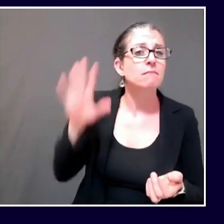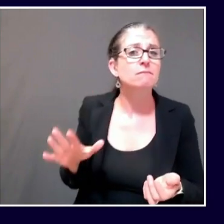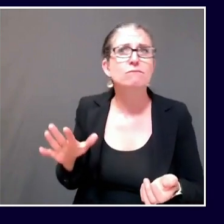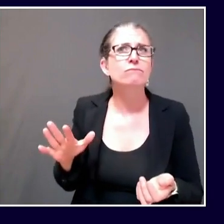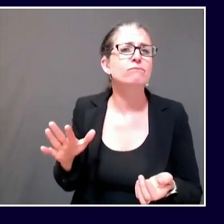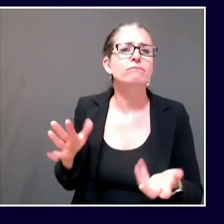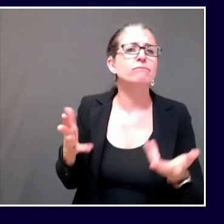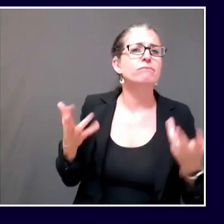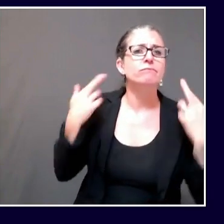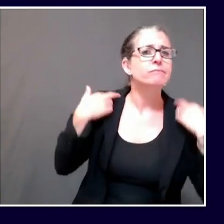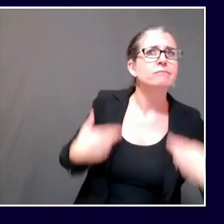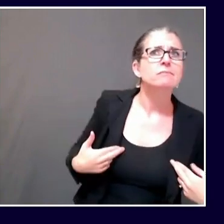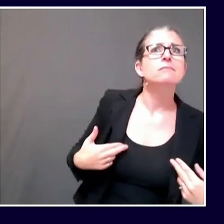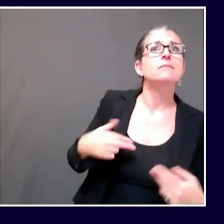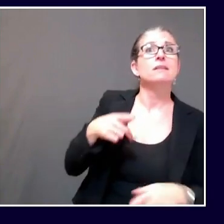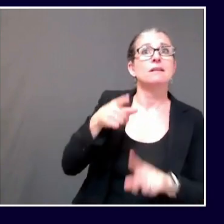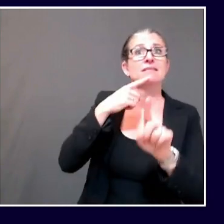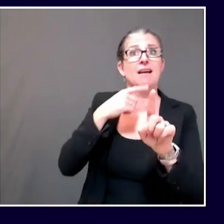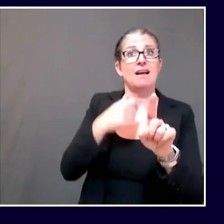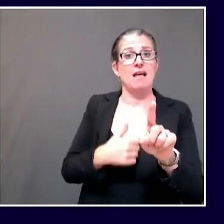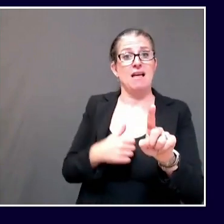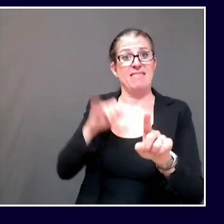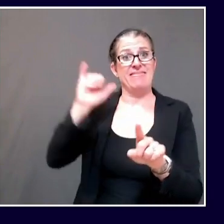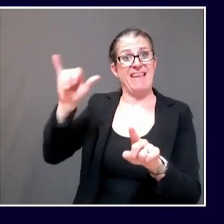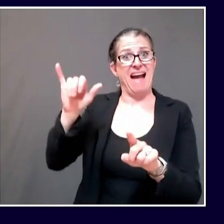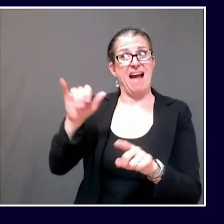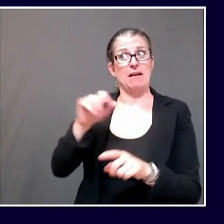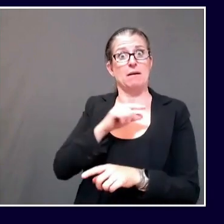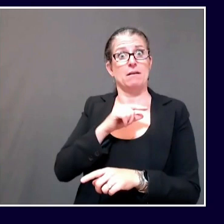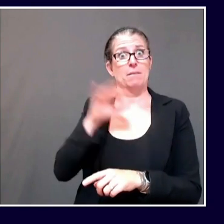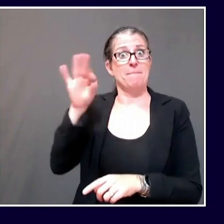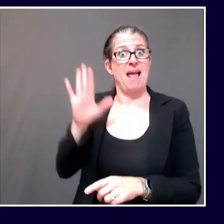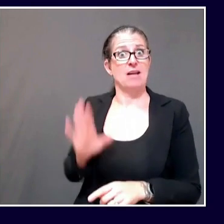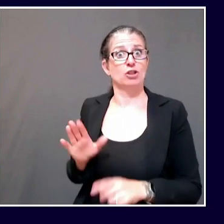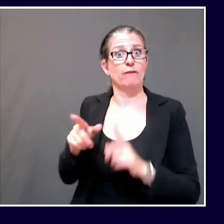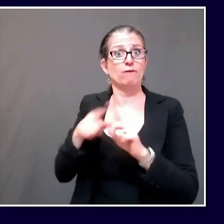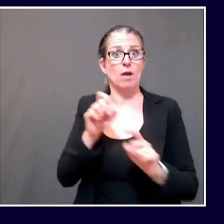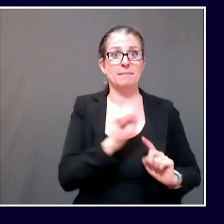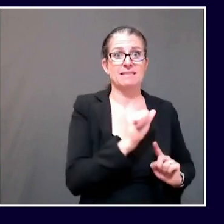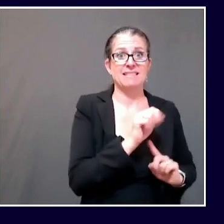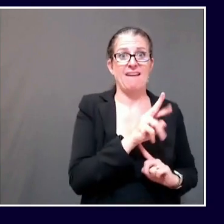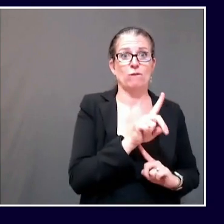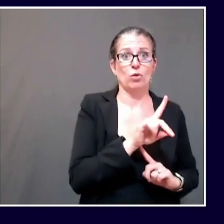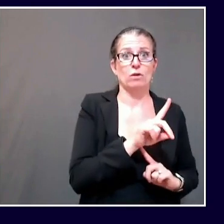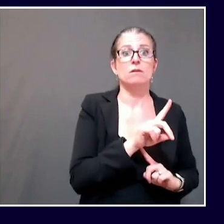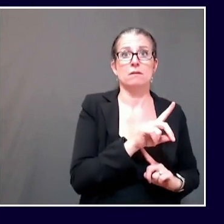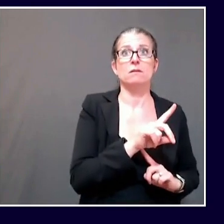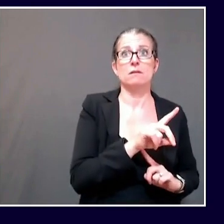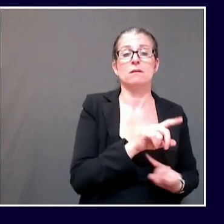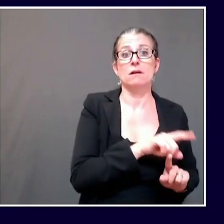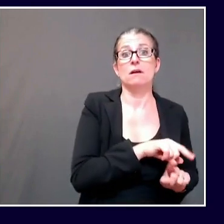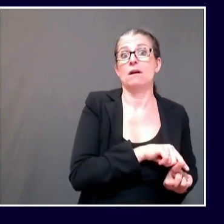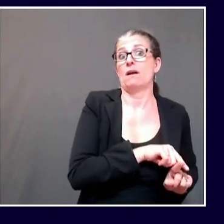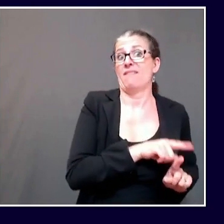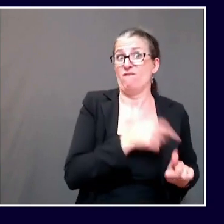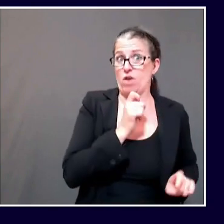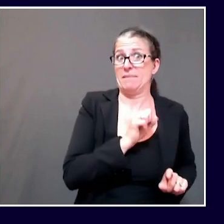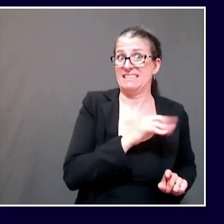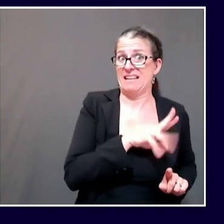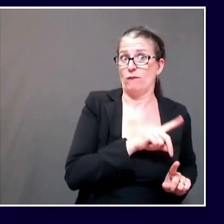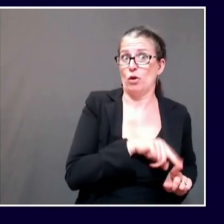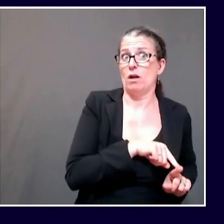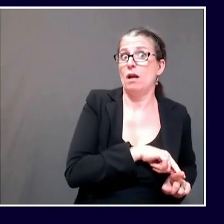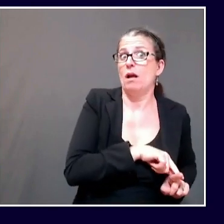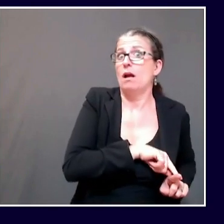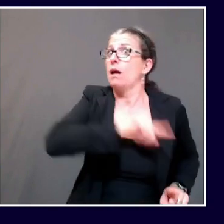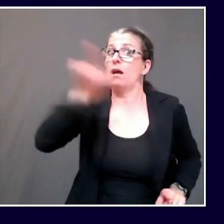So Hannah, that's a good question. That's part of our investigation right now. We are aware of reports of individuals who have started